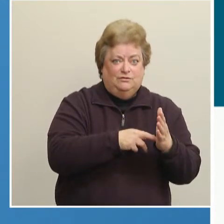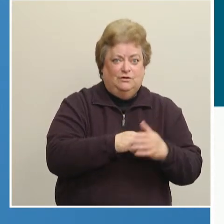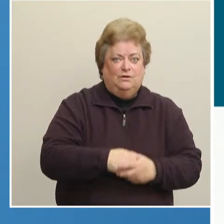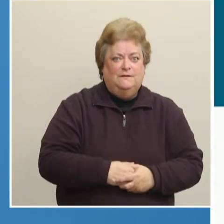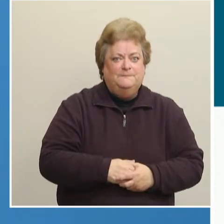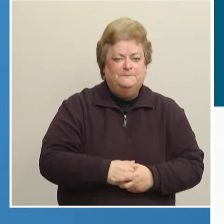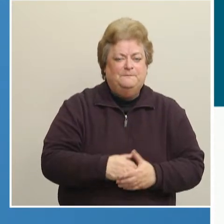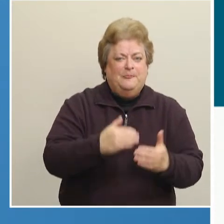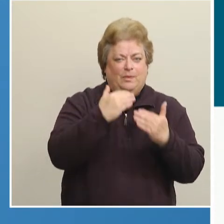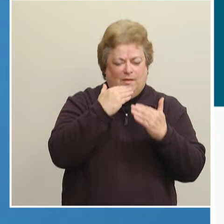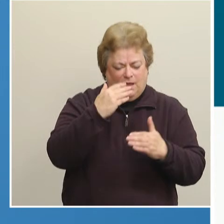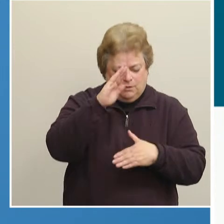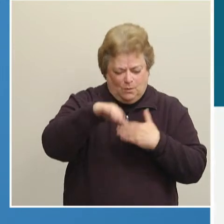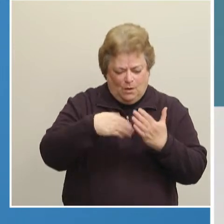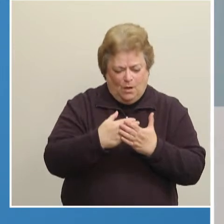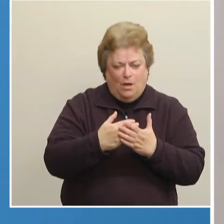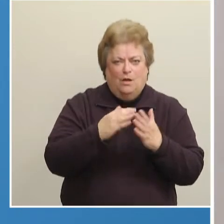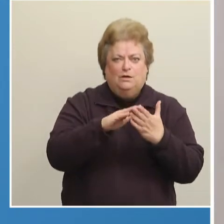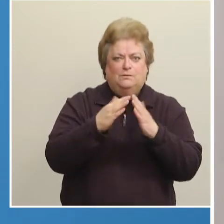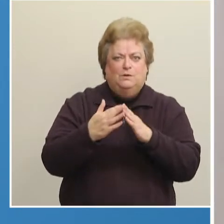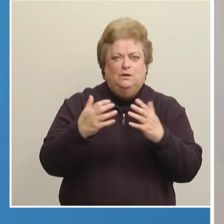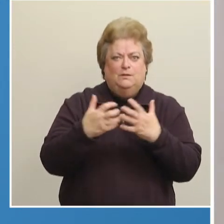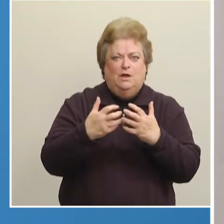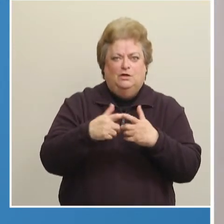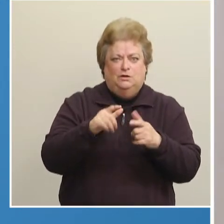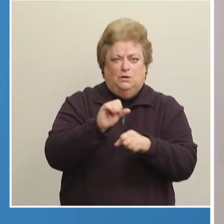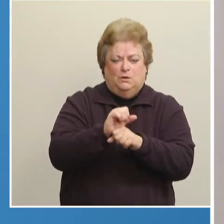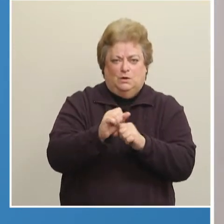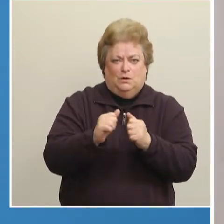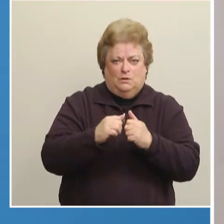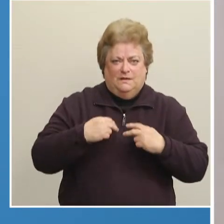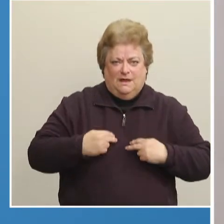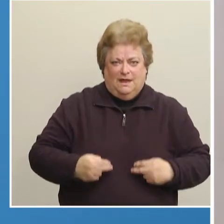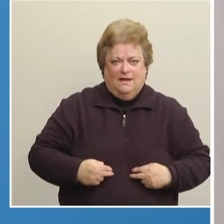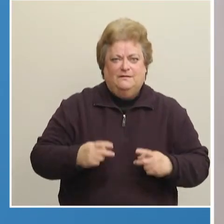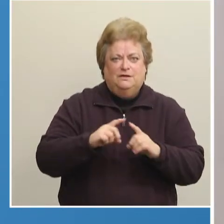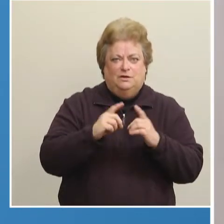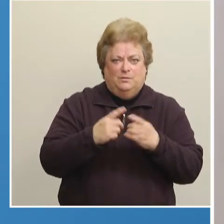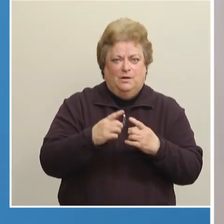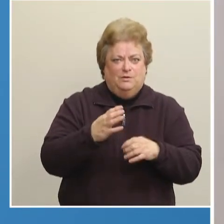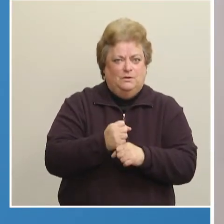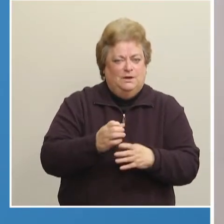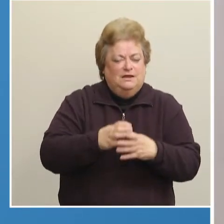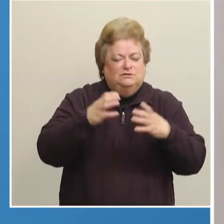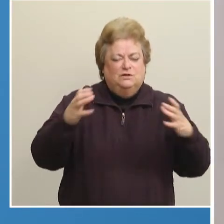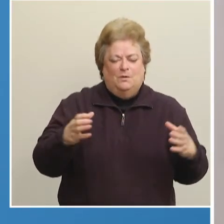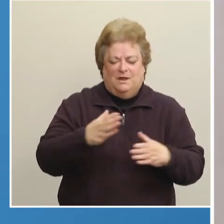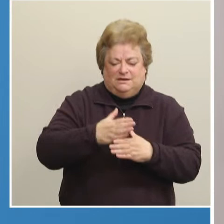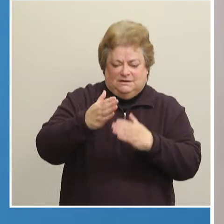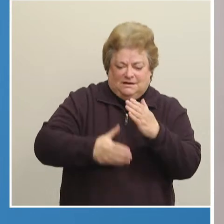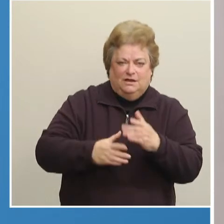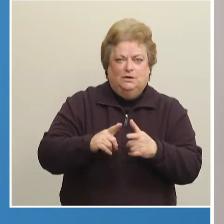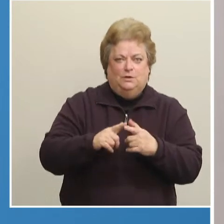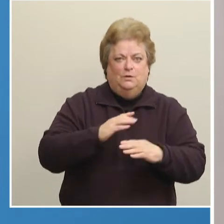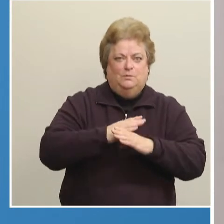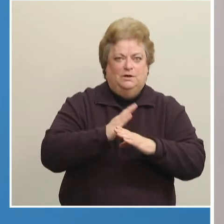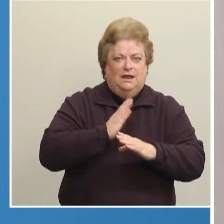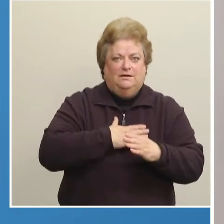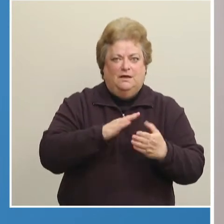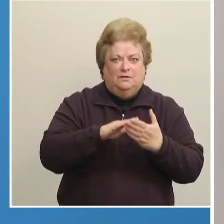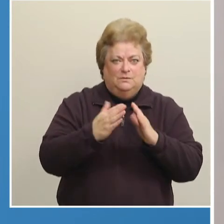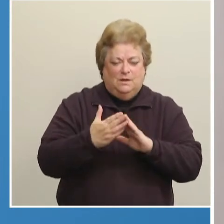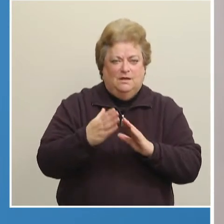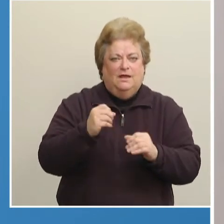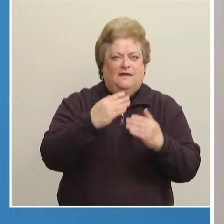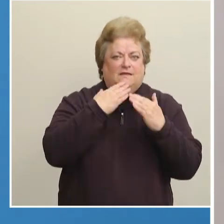you to all of our community partners who have worked with our health department over the past year to get so much done to protect our community. And thank